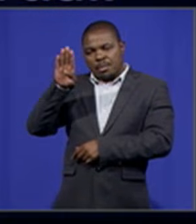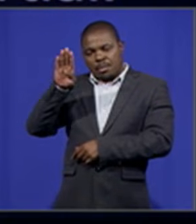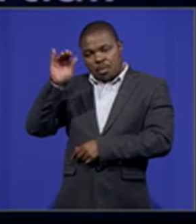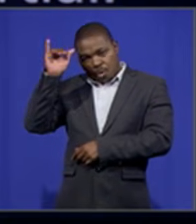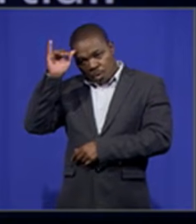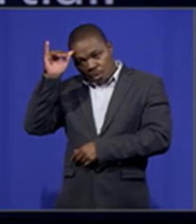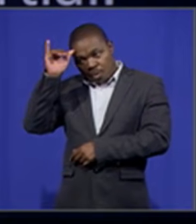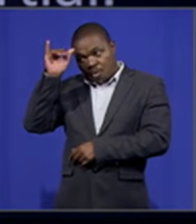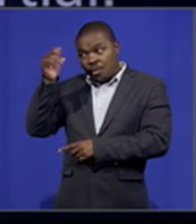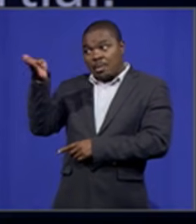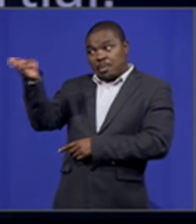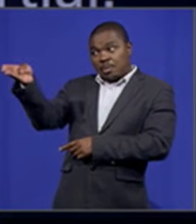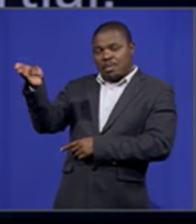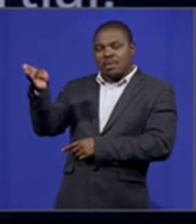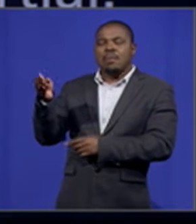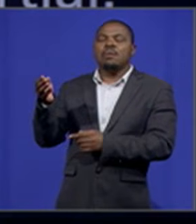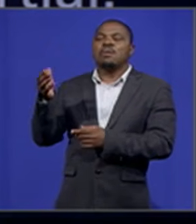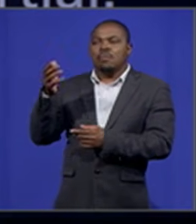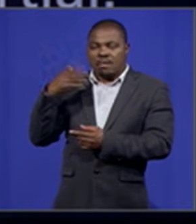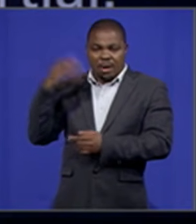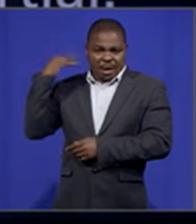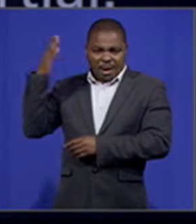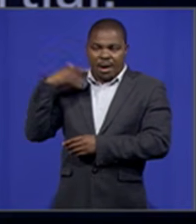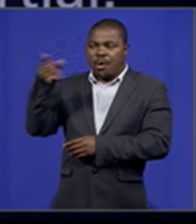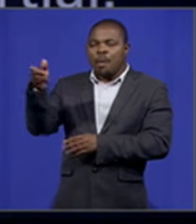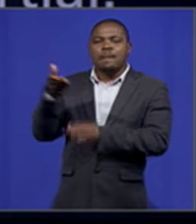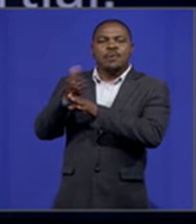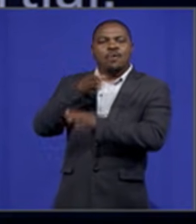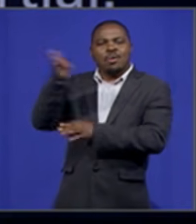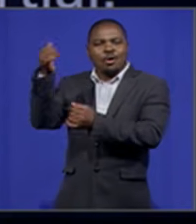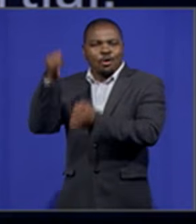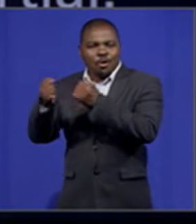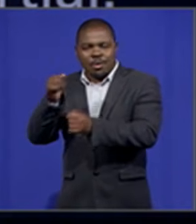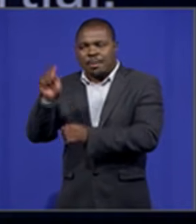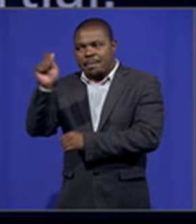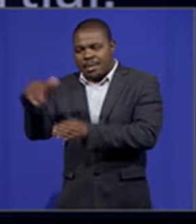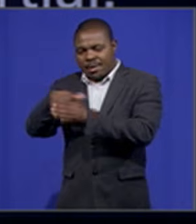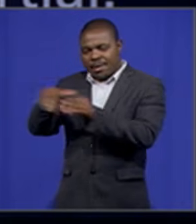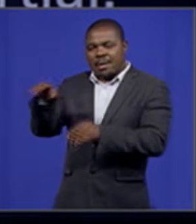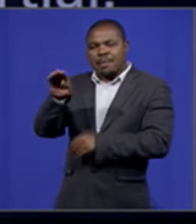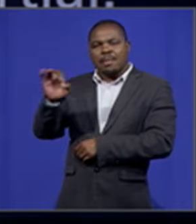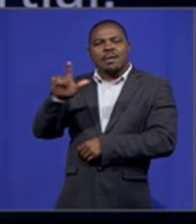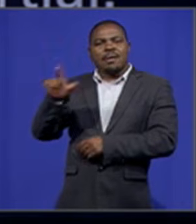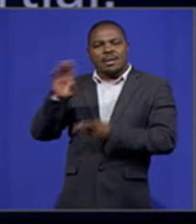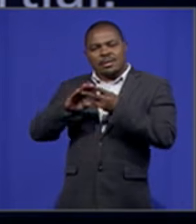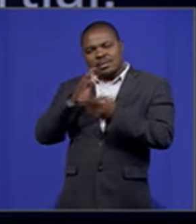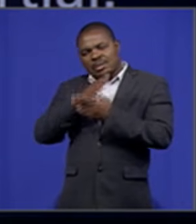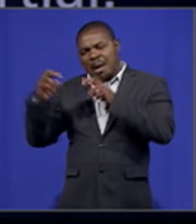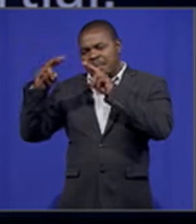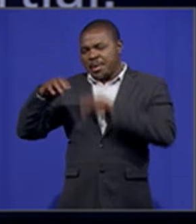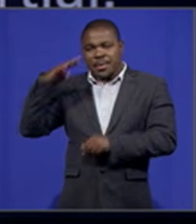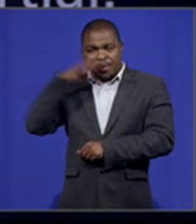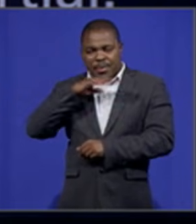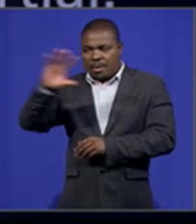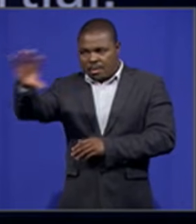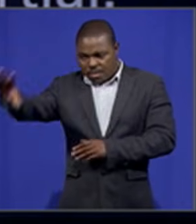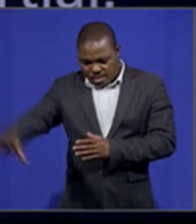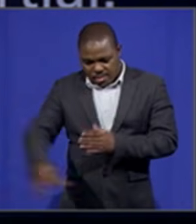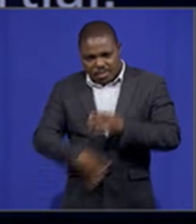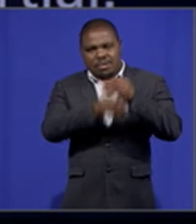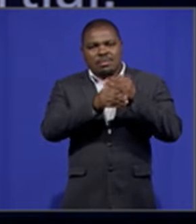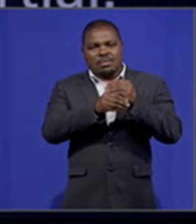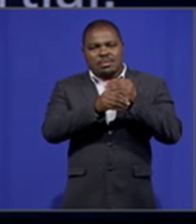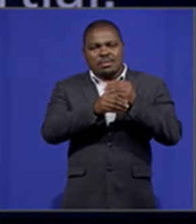le gore o e obile bontši bja melato yo o be a tšwele ka beile go yona mola e mengwe ya go yona melato e be se ya šalwa morago go fihla mo e le gore o ile a ya a